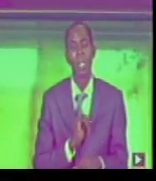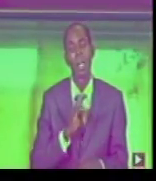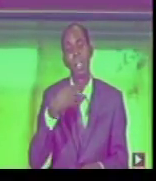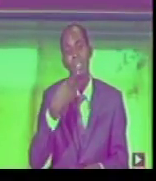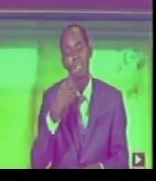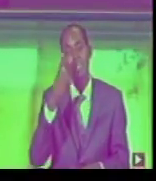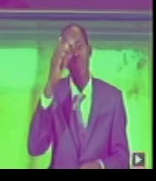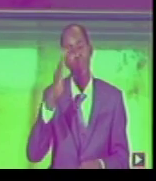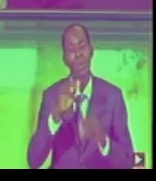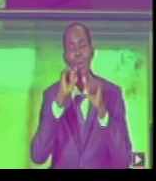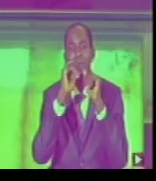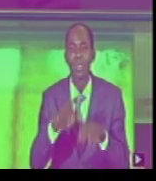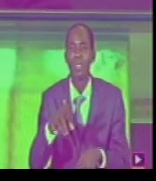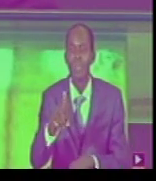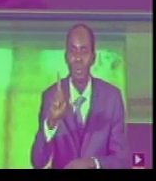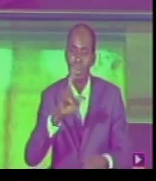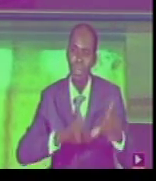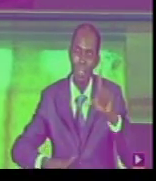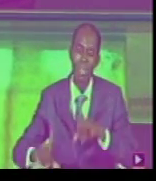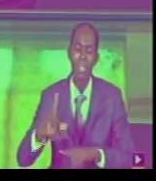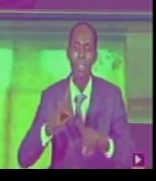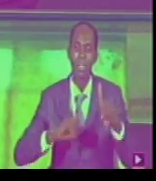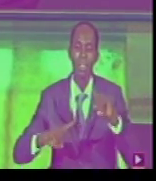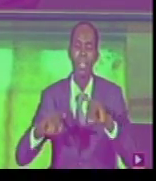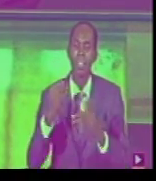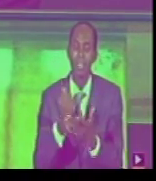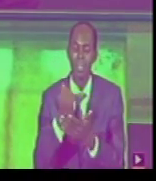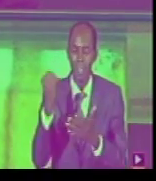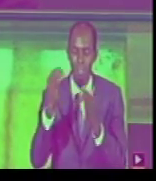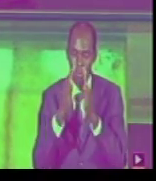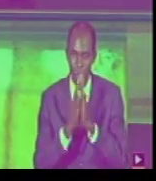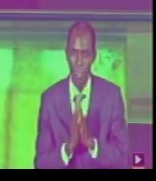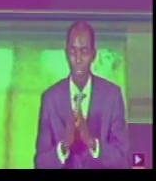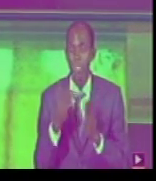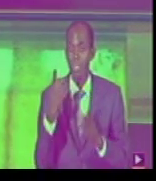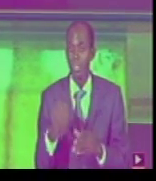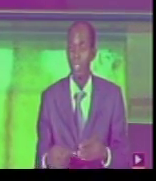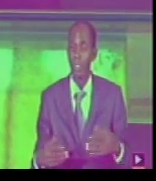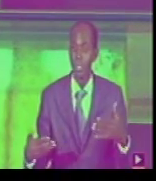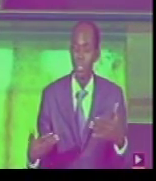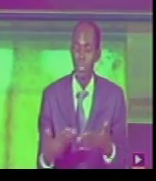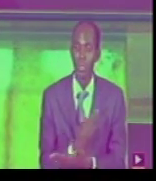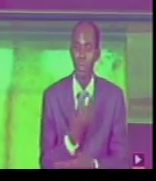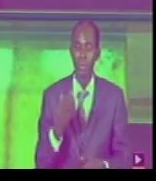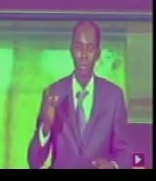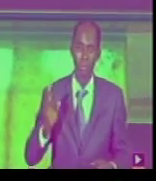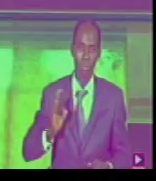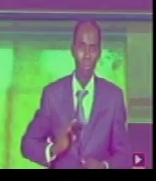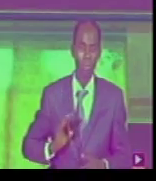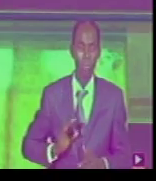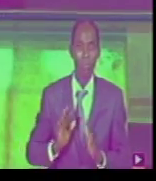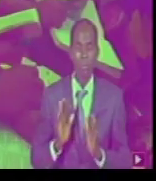you. The new beneficiaries of the old